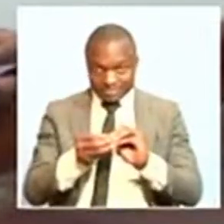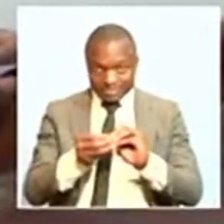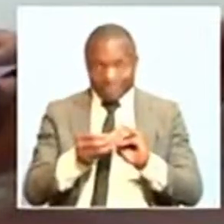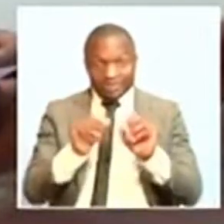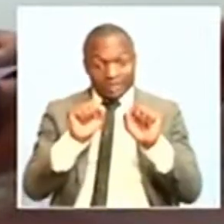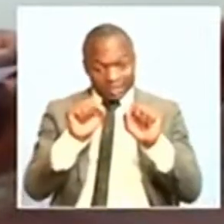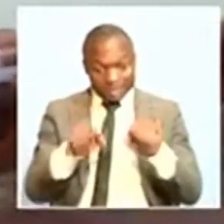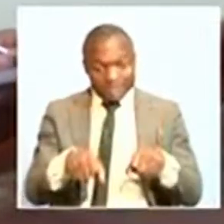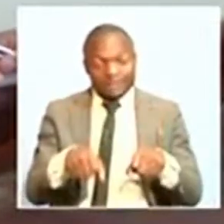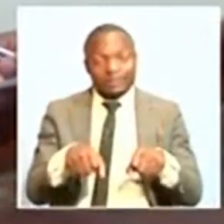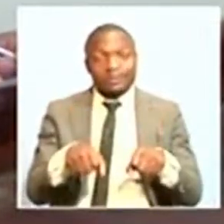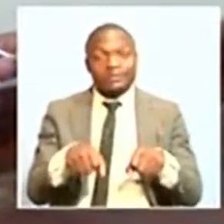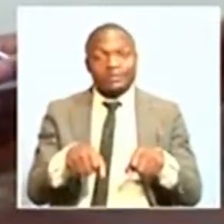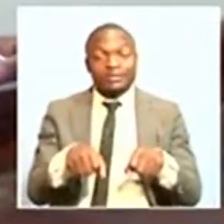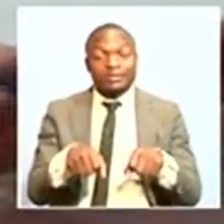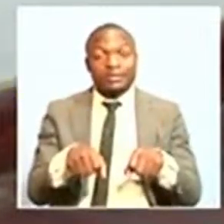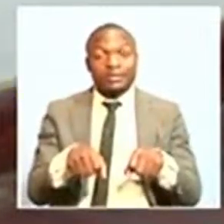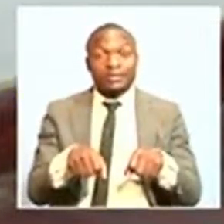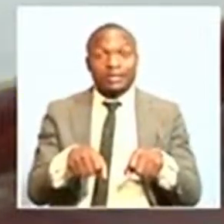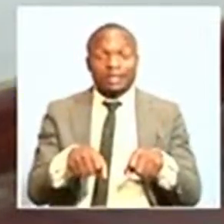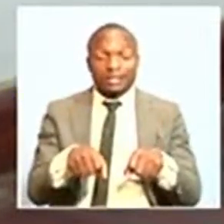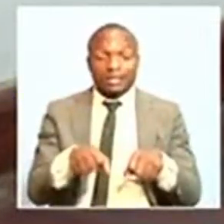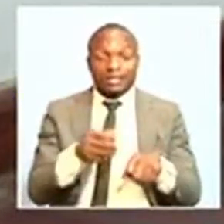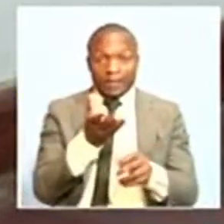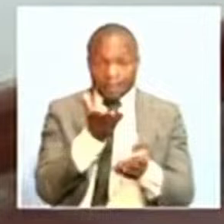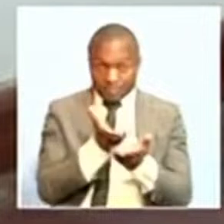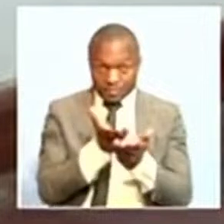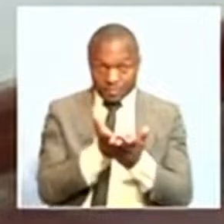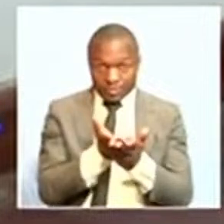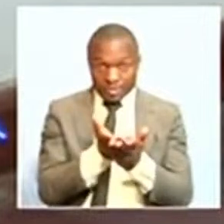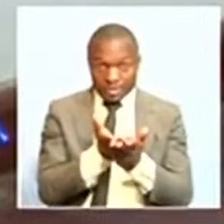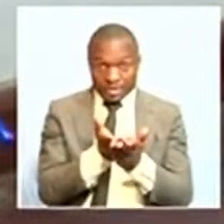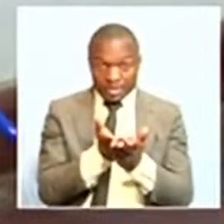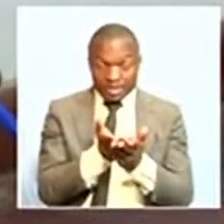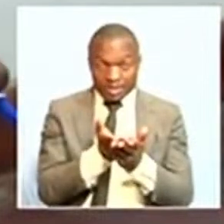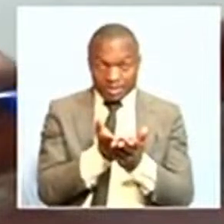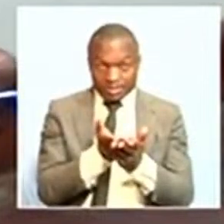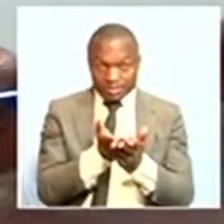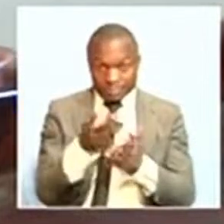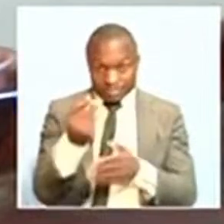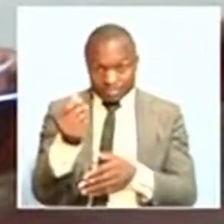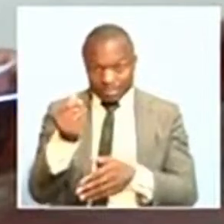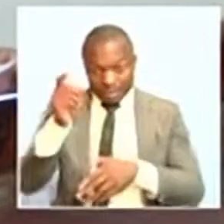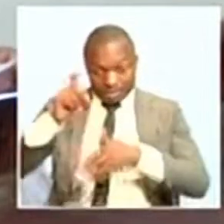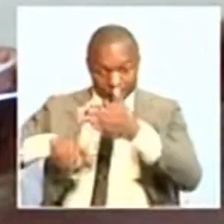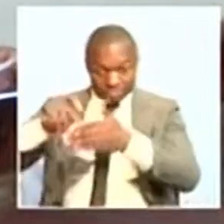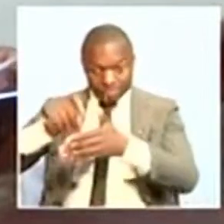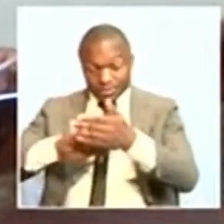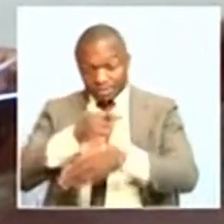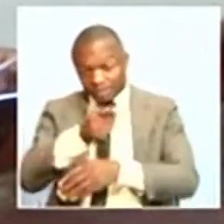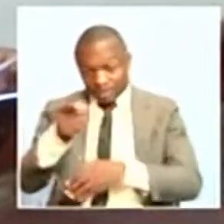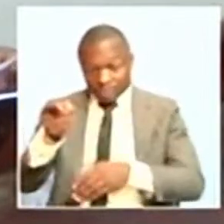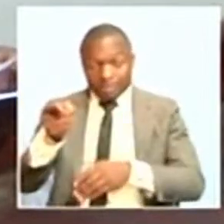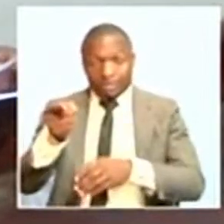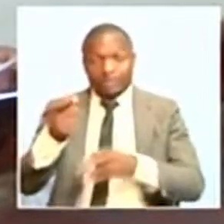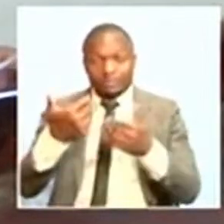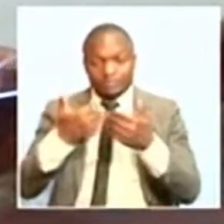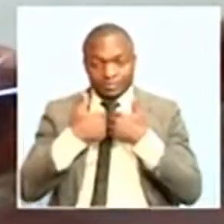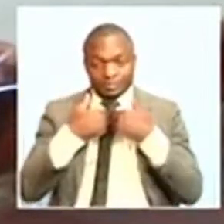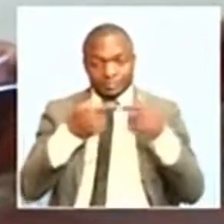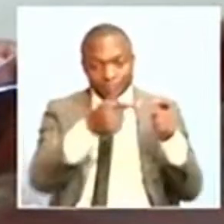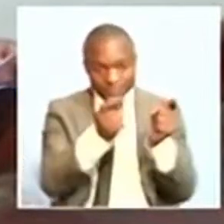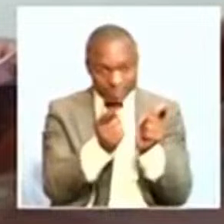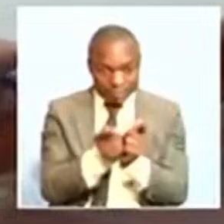can claim import tax on business expenses, while those that have a category